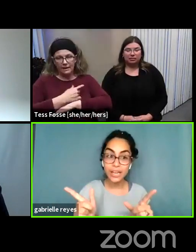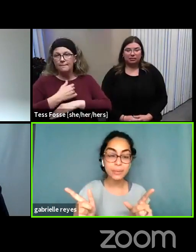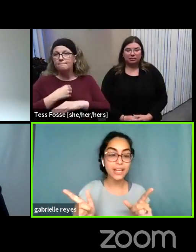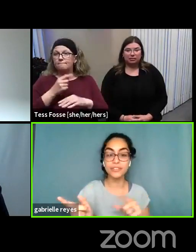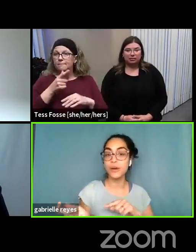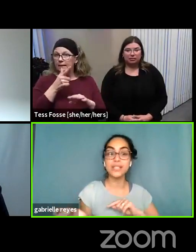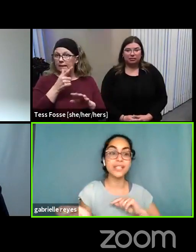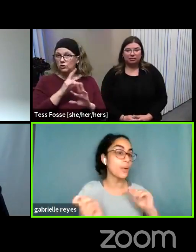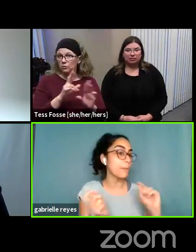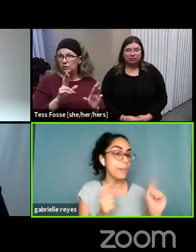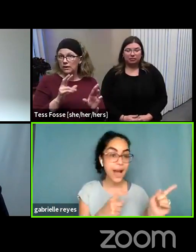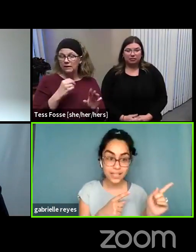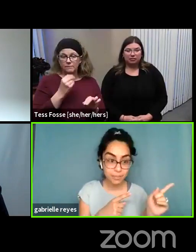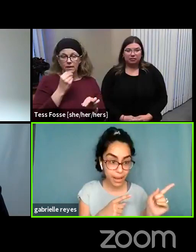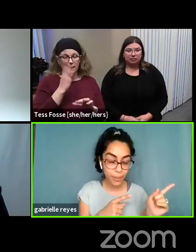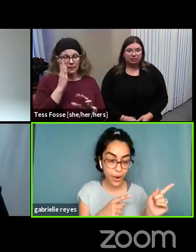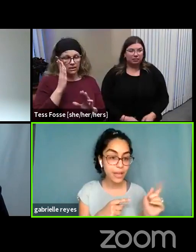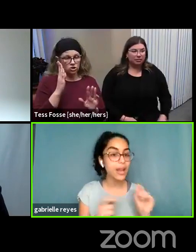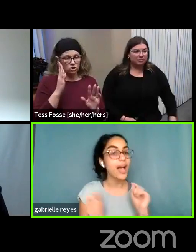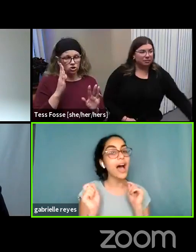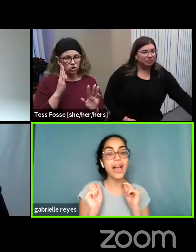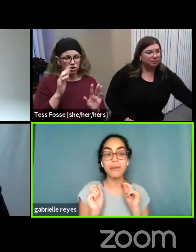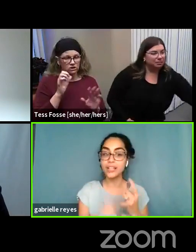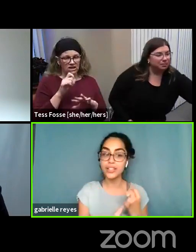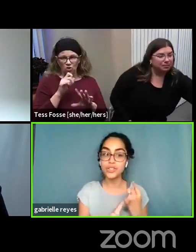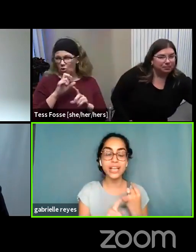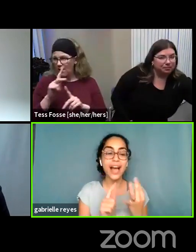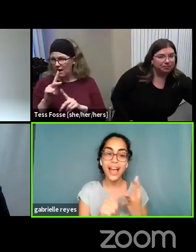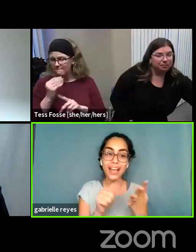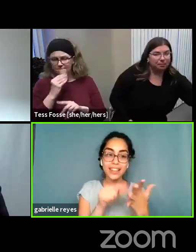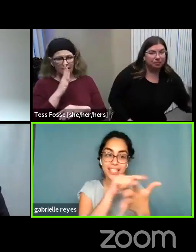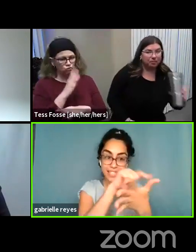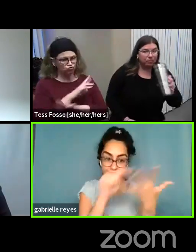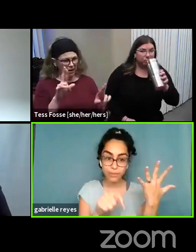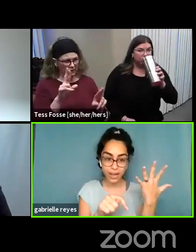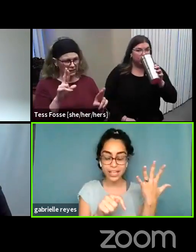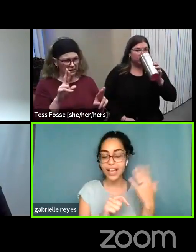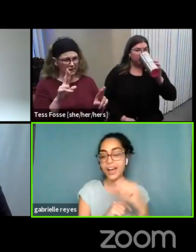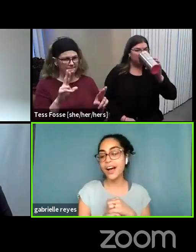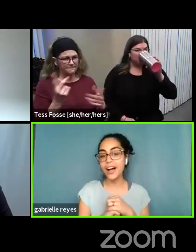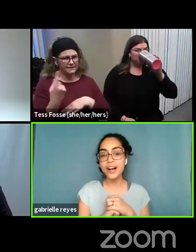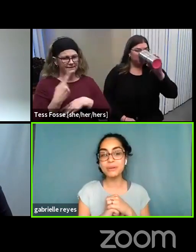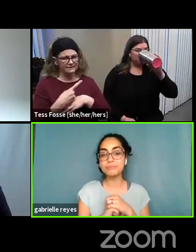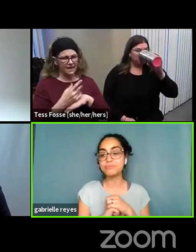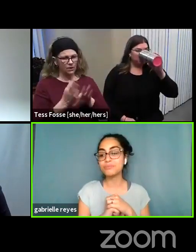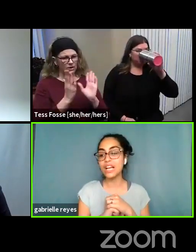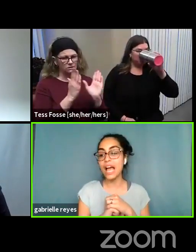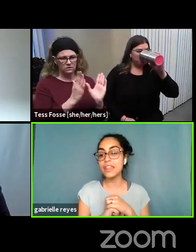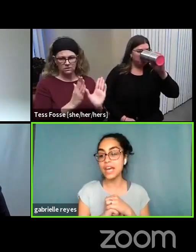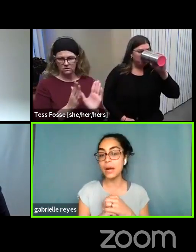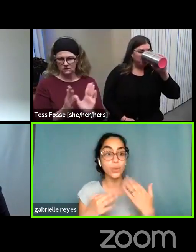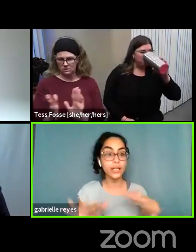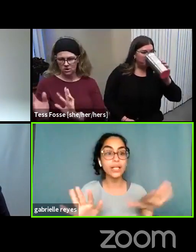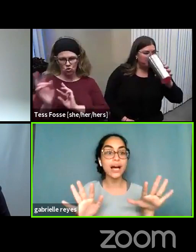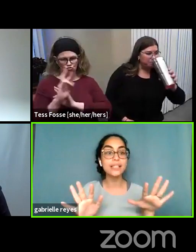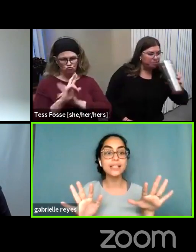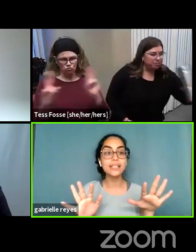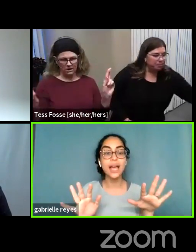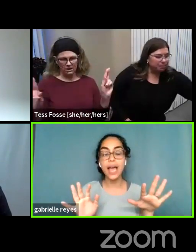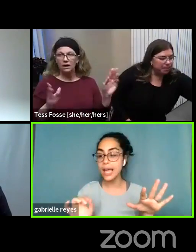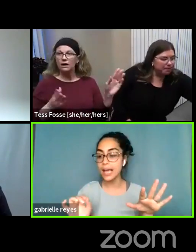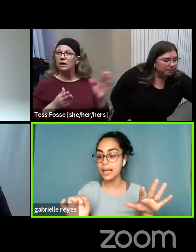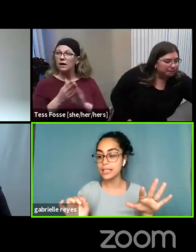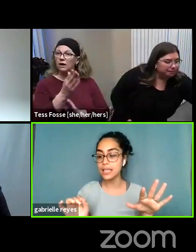lunch ready, because if I wasn't going back to my apartment, I had my lunch ready. I had the day ready. And then I would go to